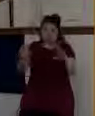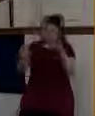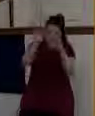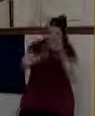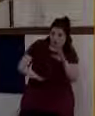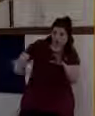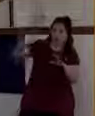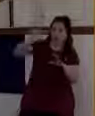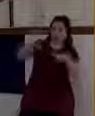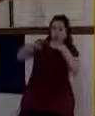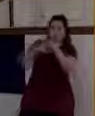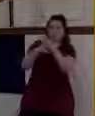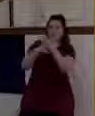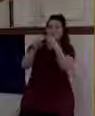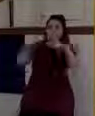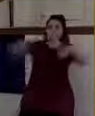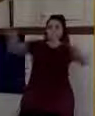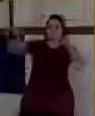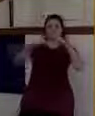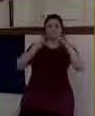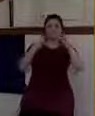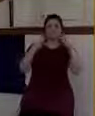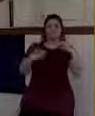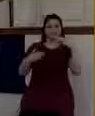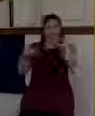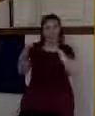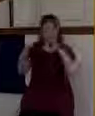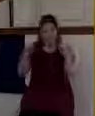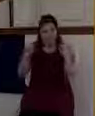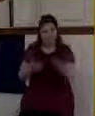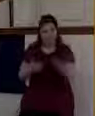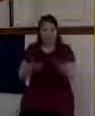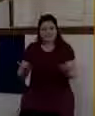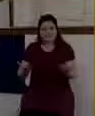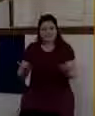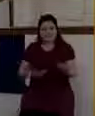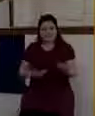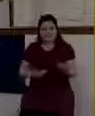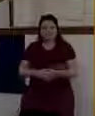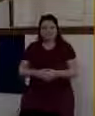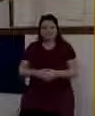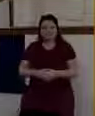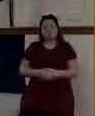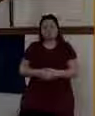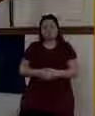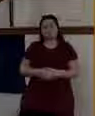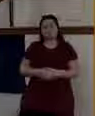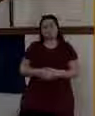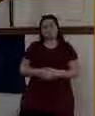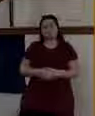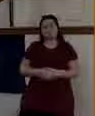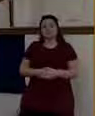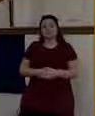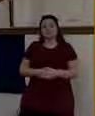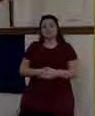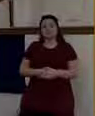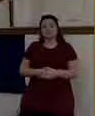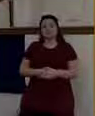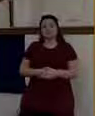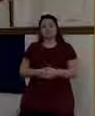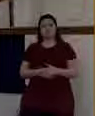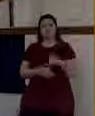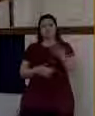God uses flawed men, sinful men, to communicate his word. But this old